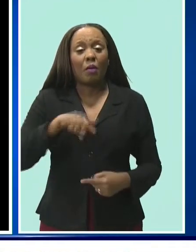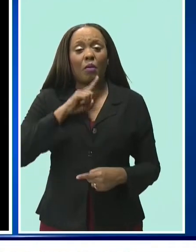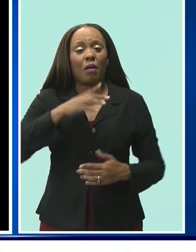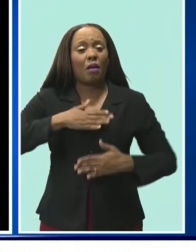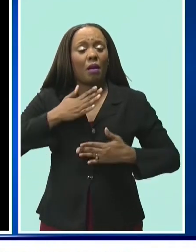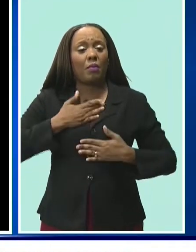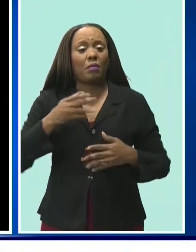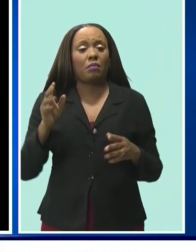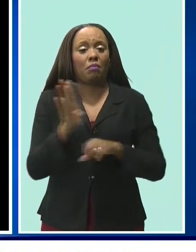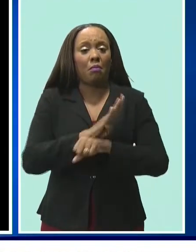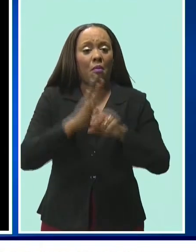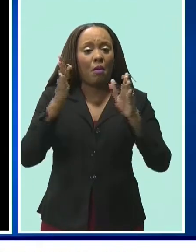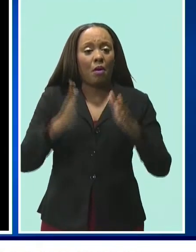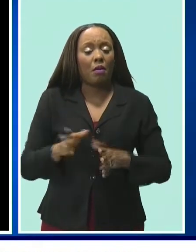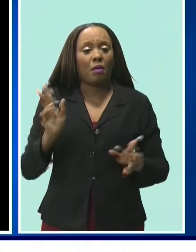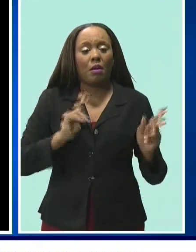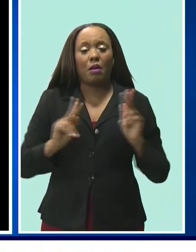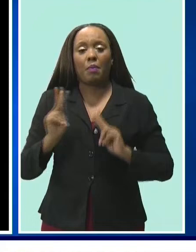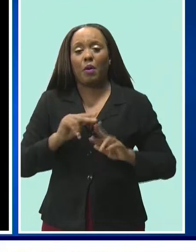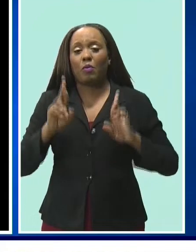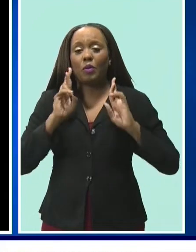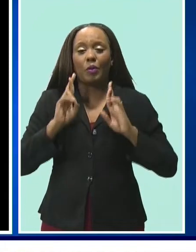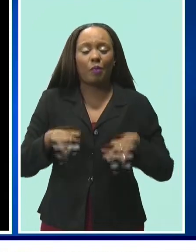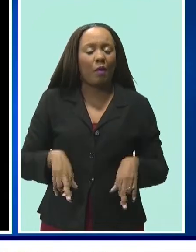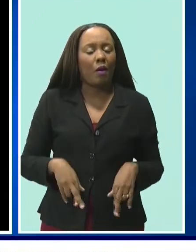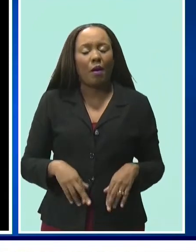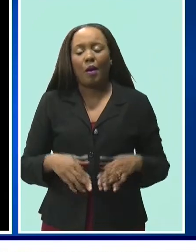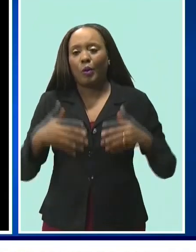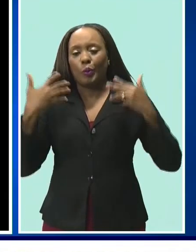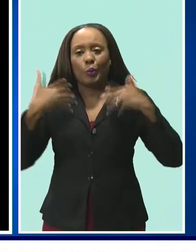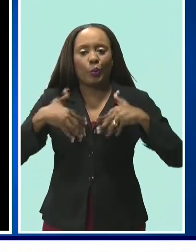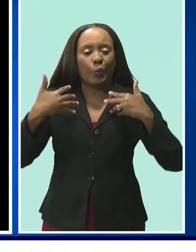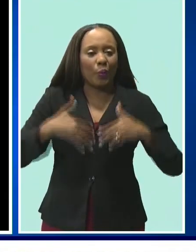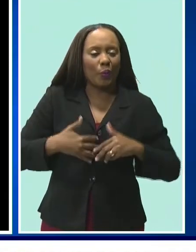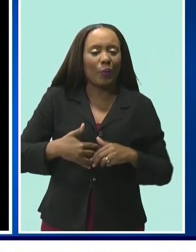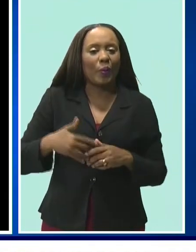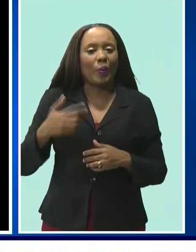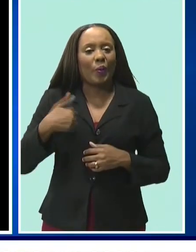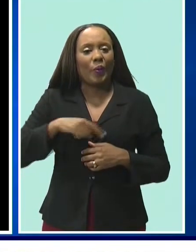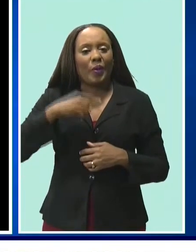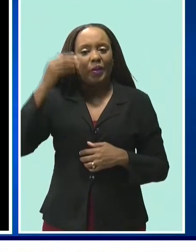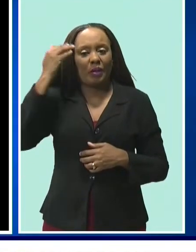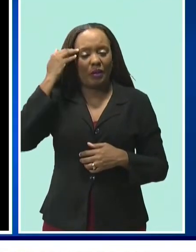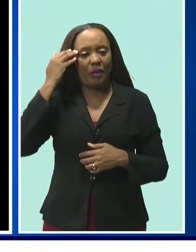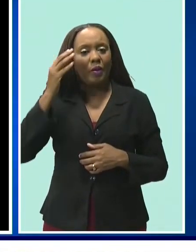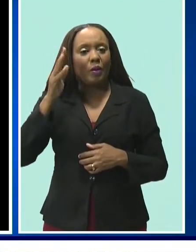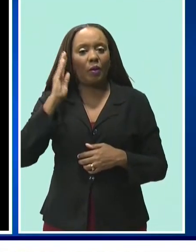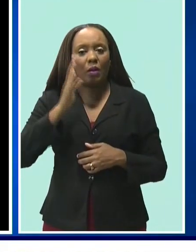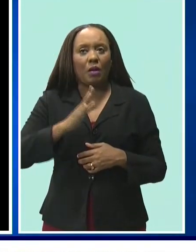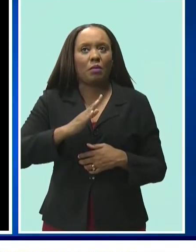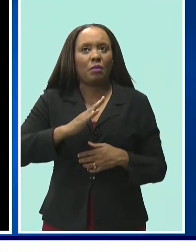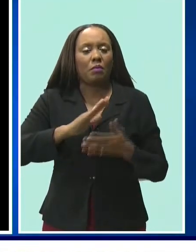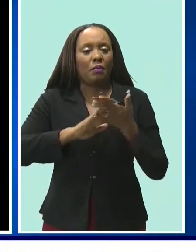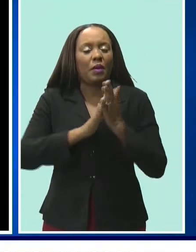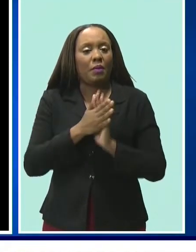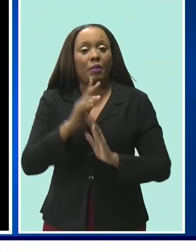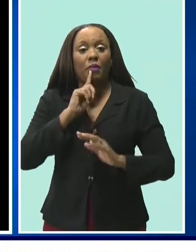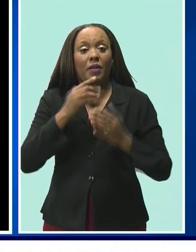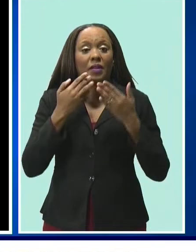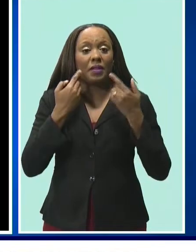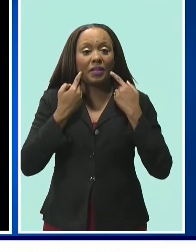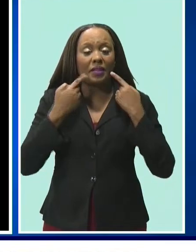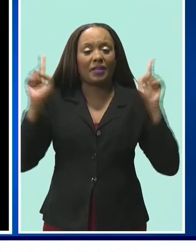response from Barbadians has been overwhelming, and we project that this event is well on its way to becoming a